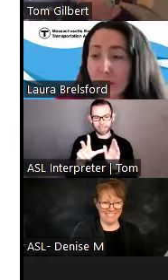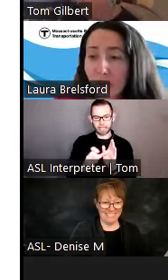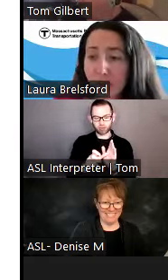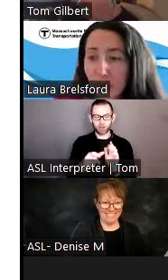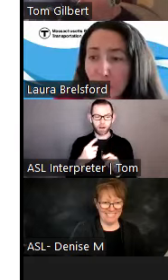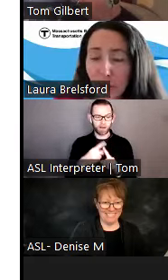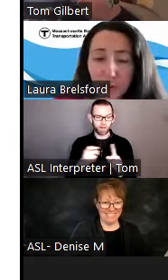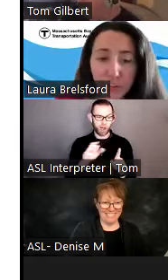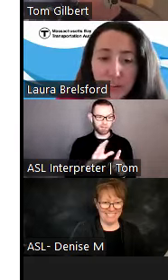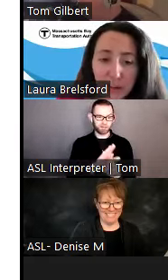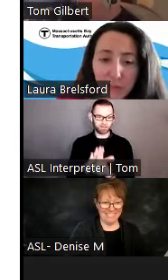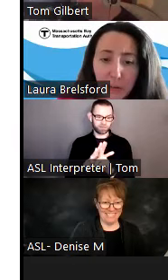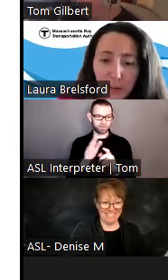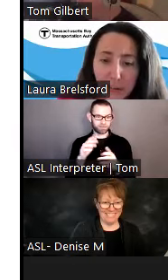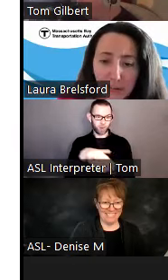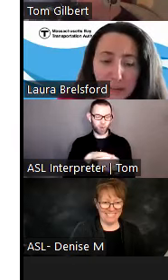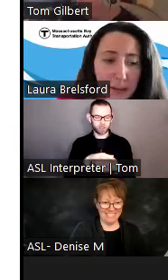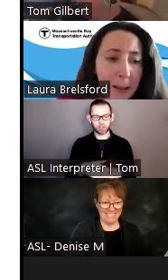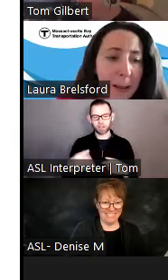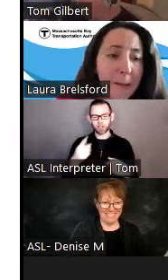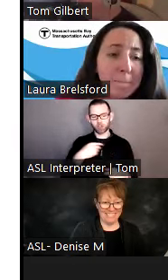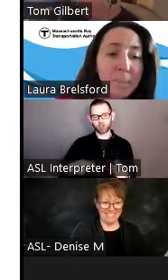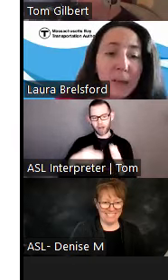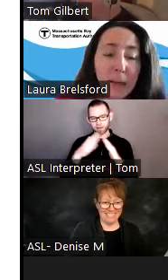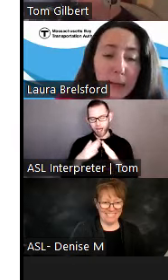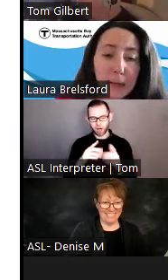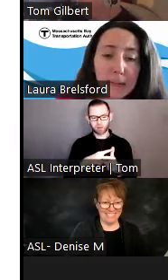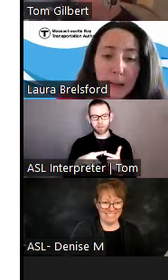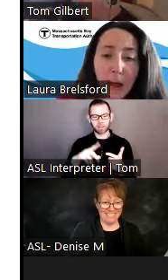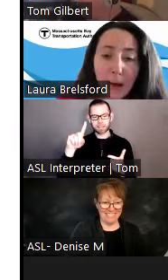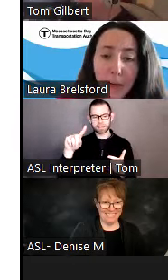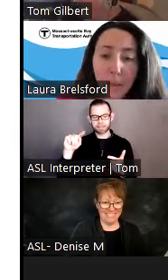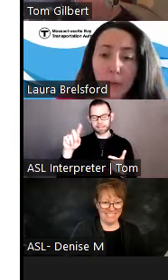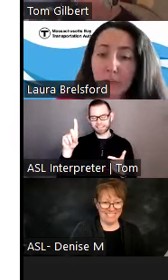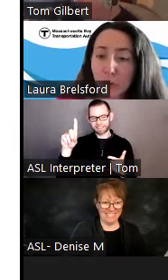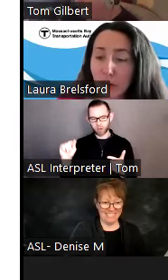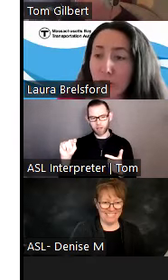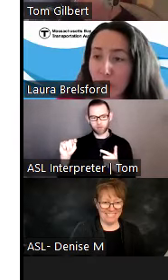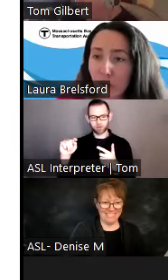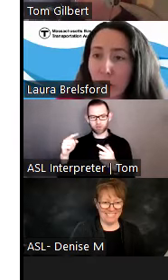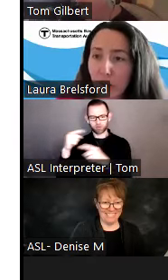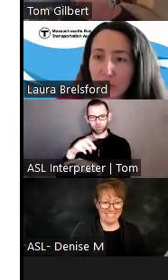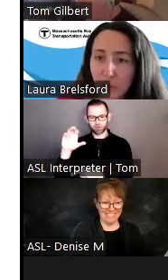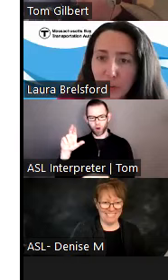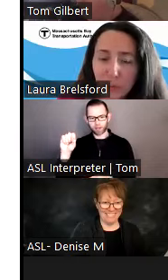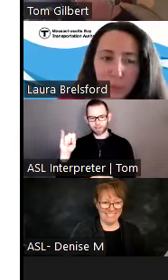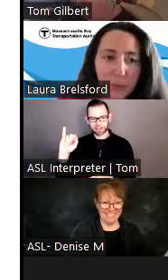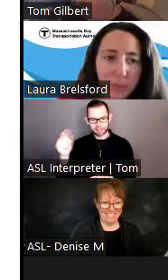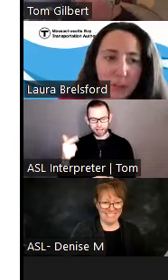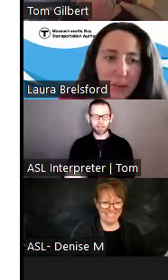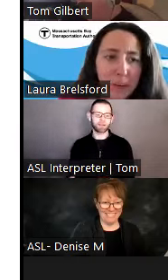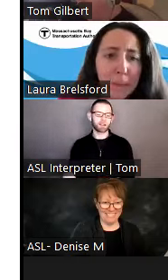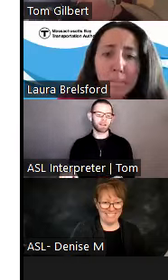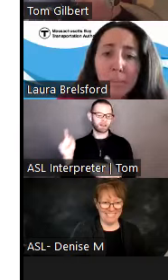locations at Chinatown, Park Street, and Downtown Crossing. And we have shared all of these results